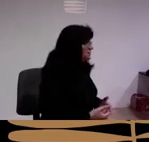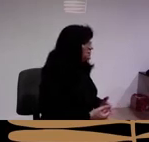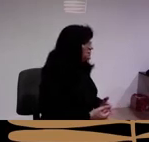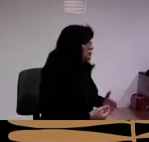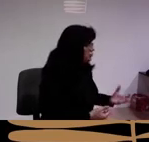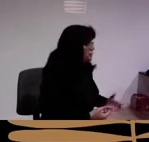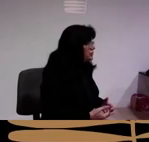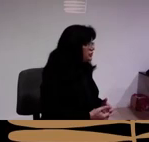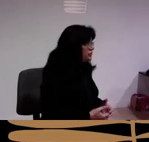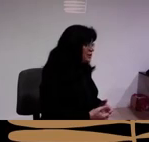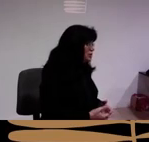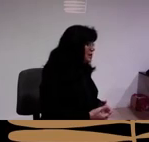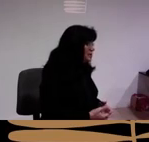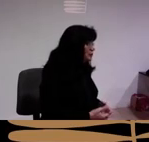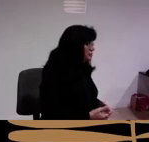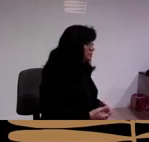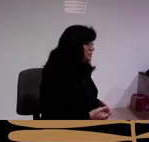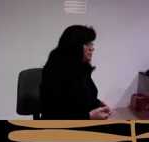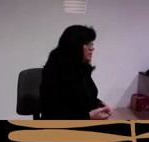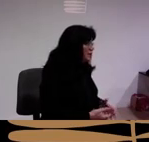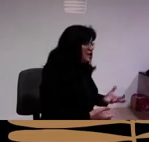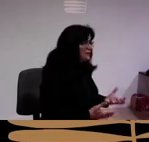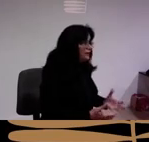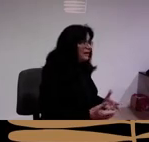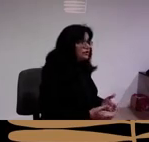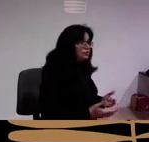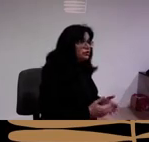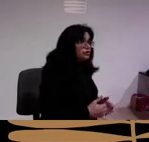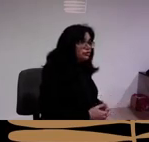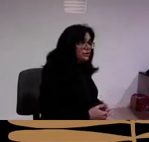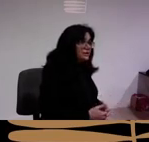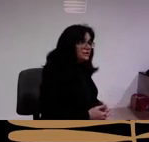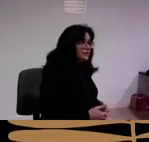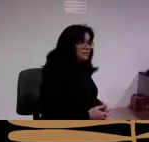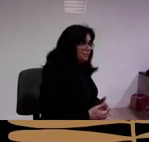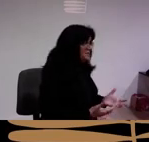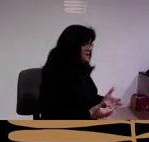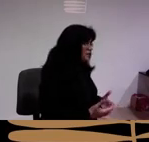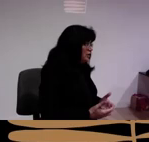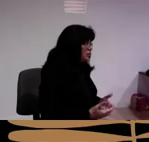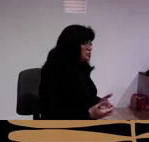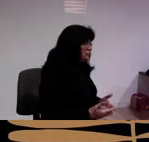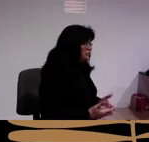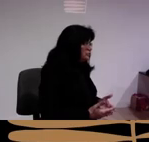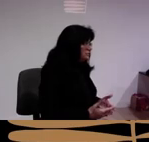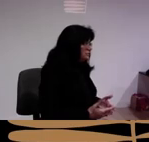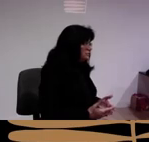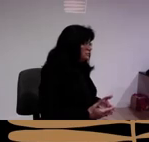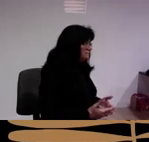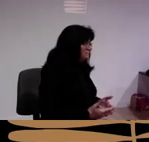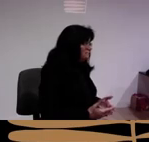practice, stories shape change, and in fact, new stories may save our world.